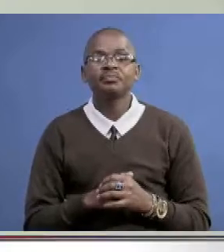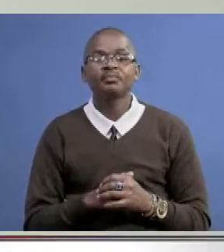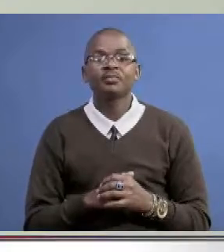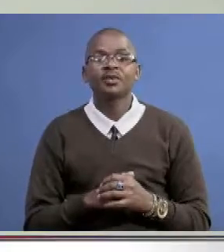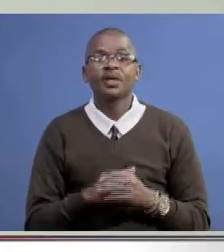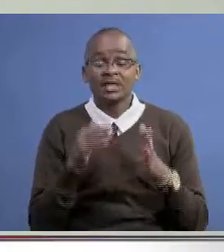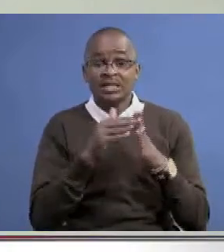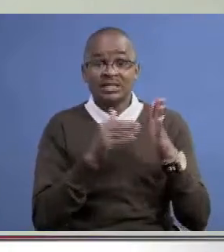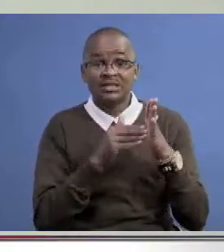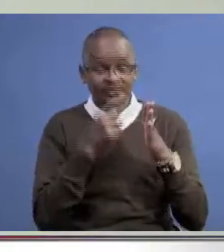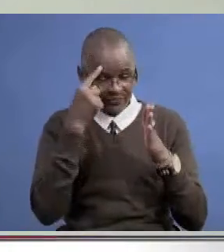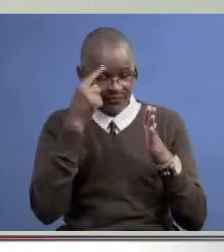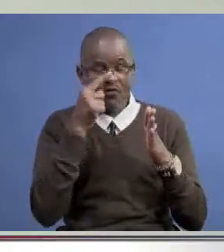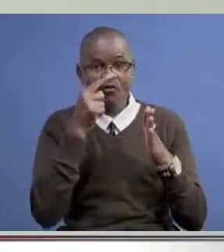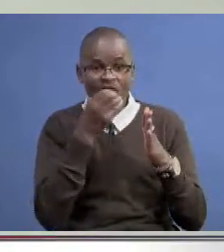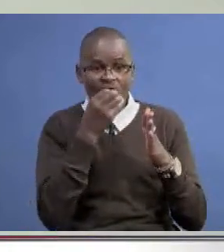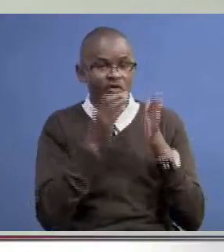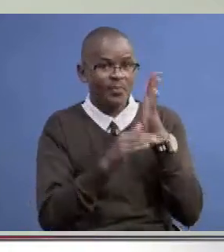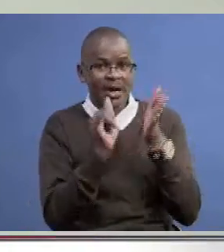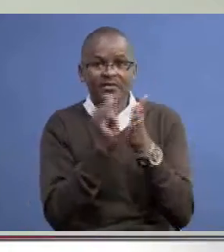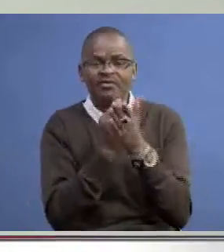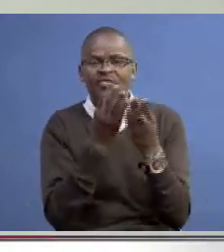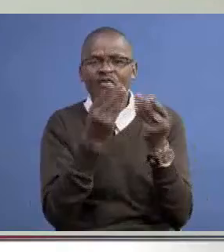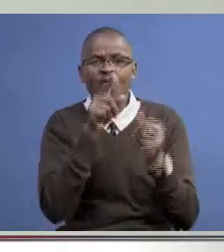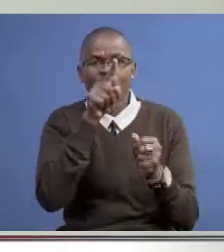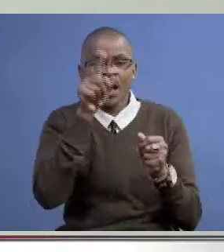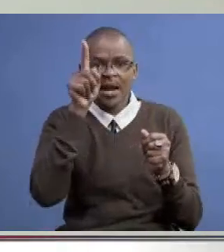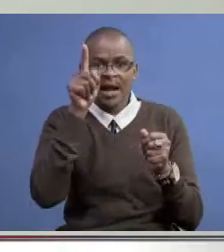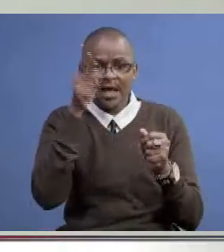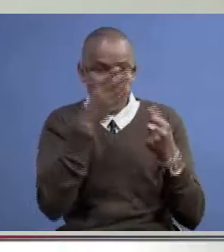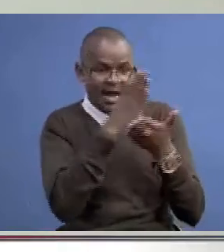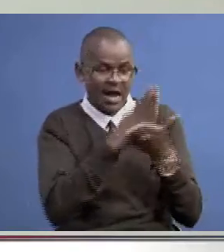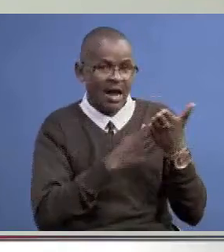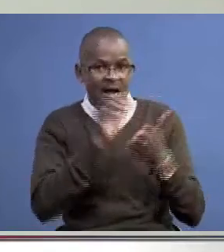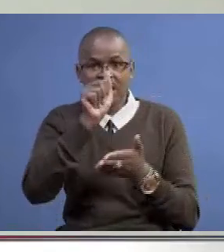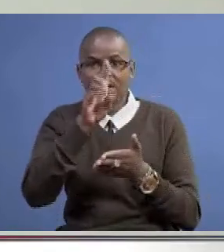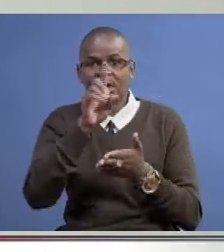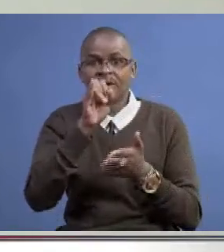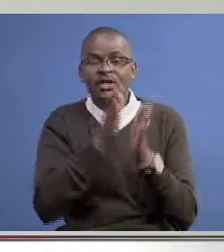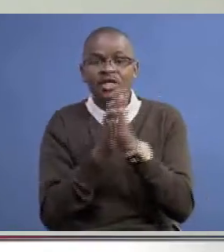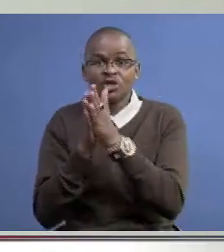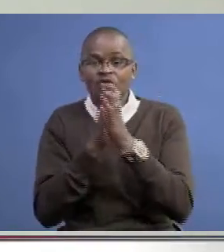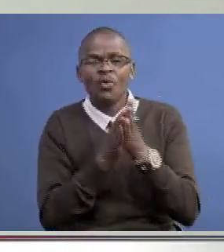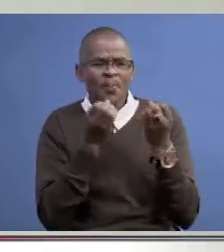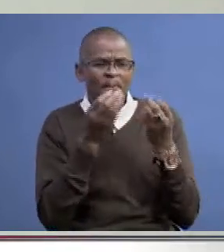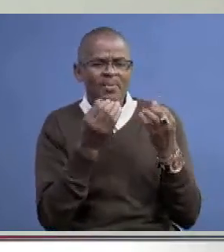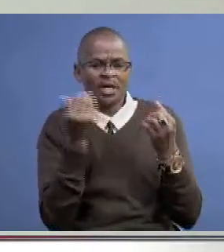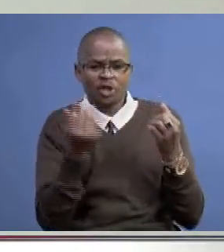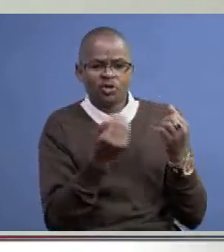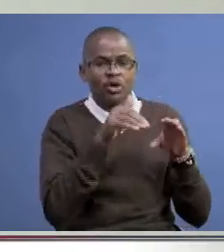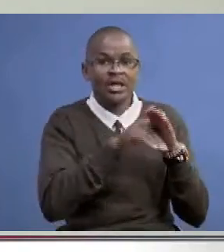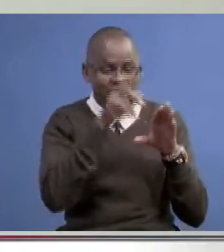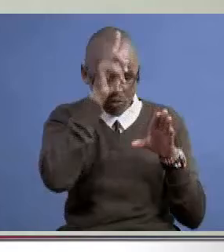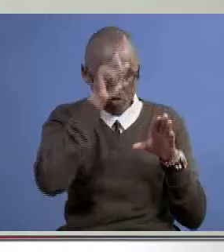His state of acute malnutrition does not make it any easier for the 1.5-year boy. Abdi's story is typical of many children in most